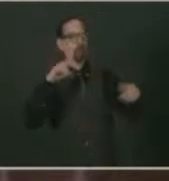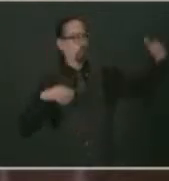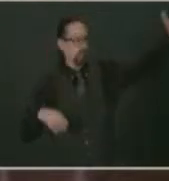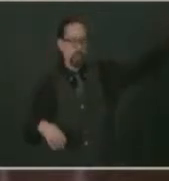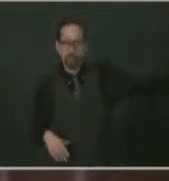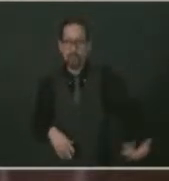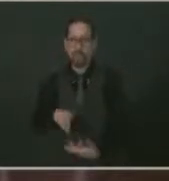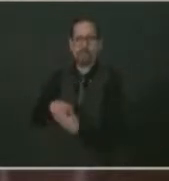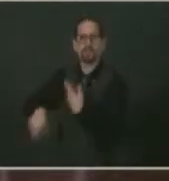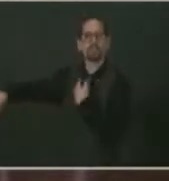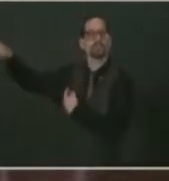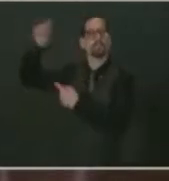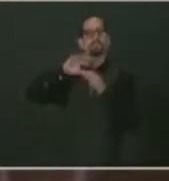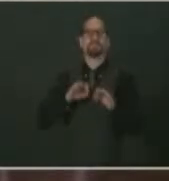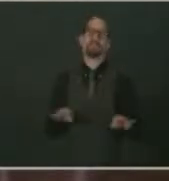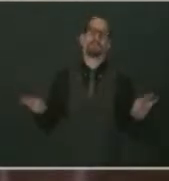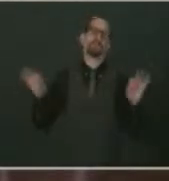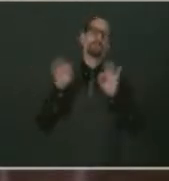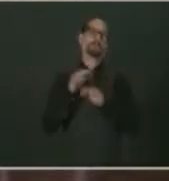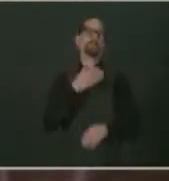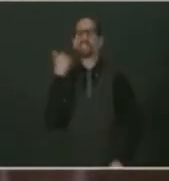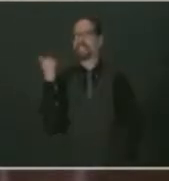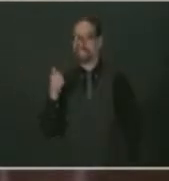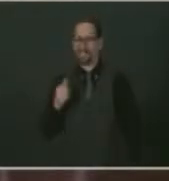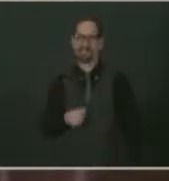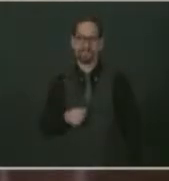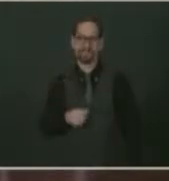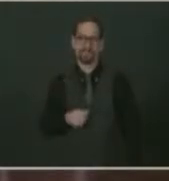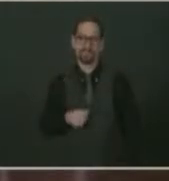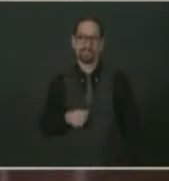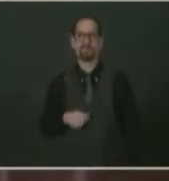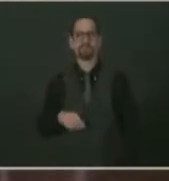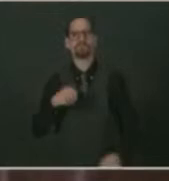us get through the fact that those variants are there.